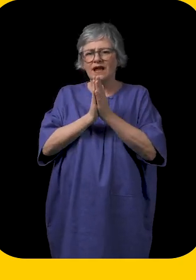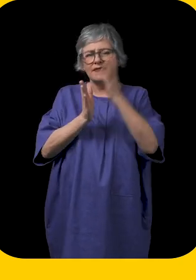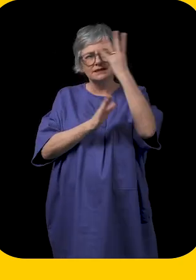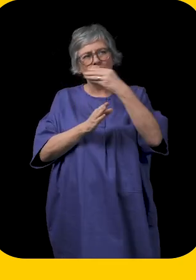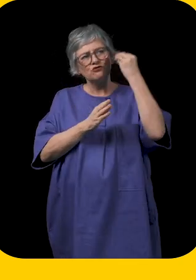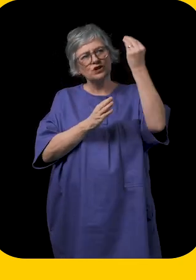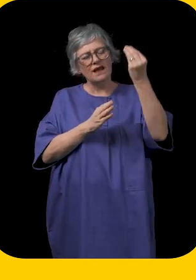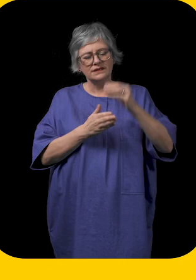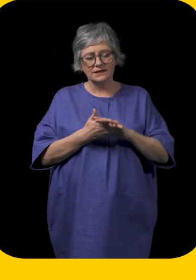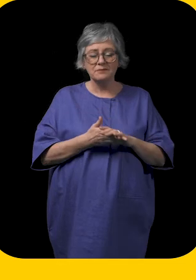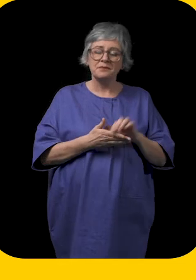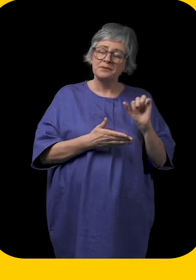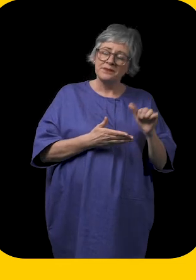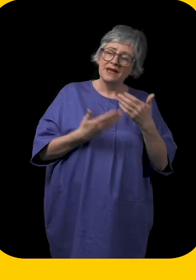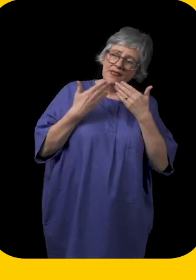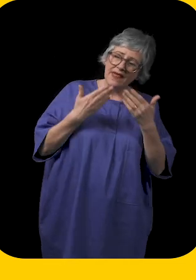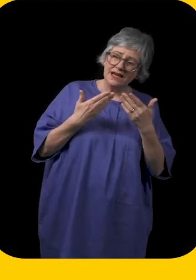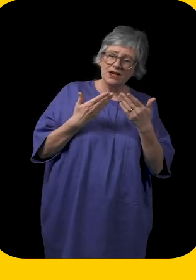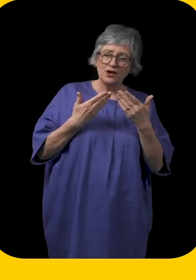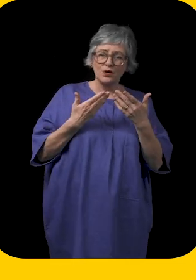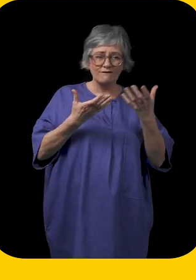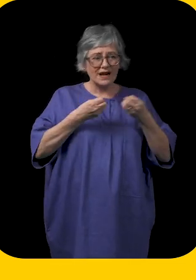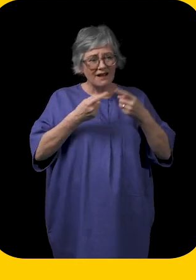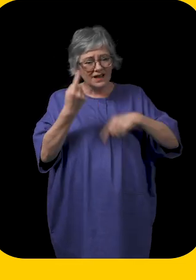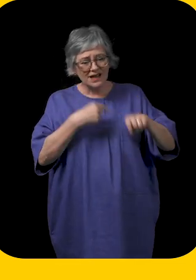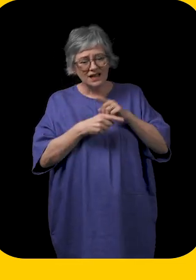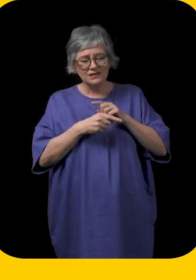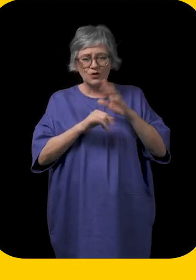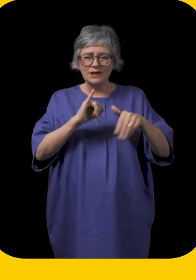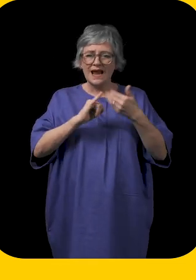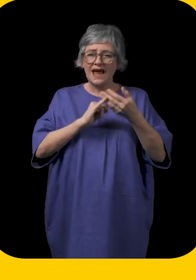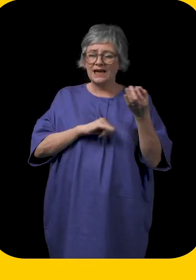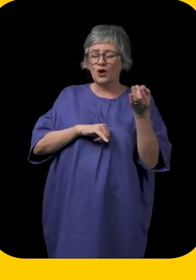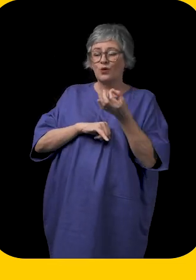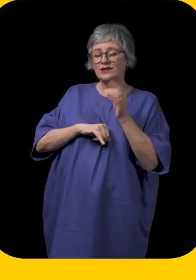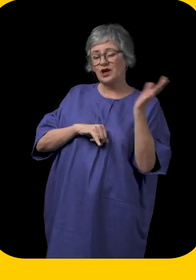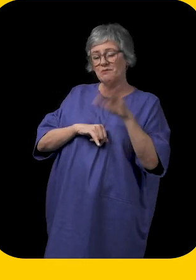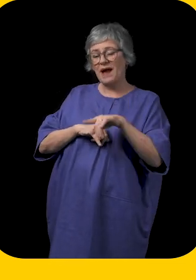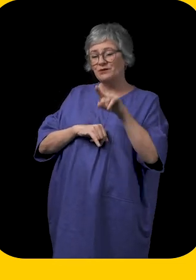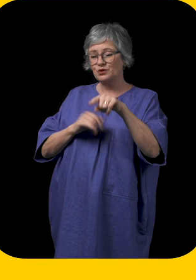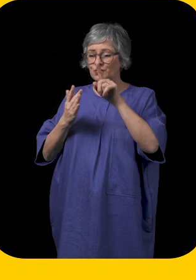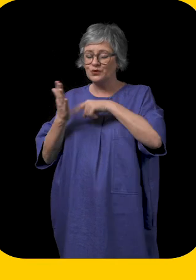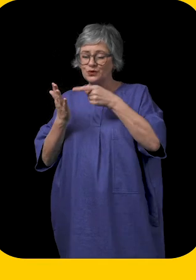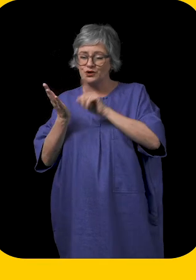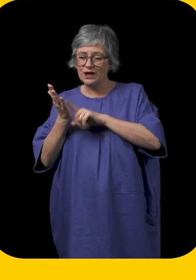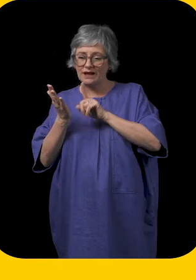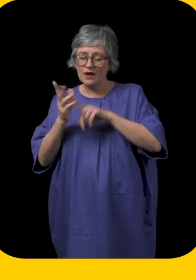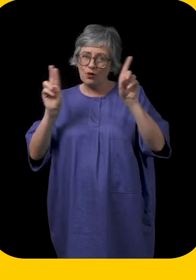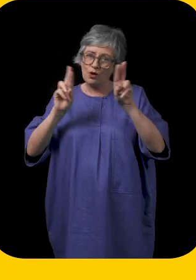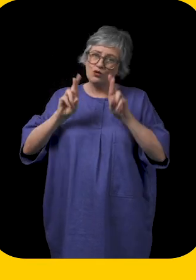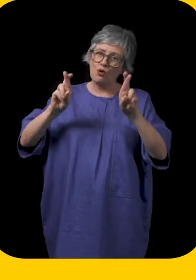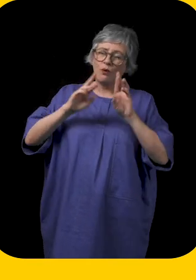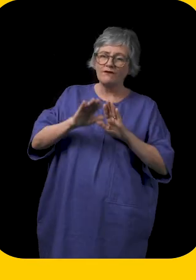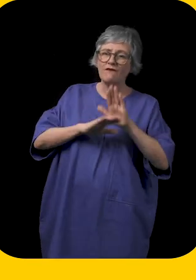opportunity to you know, speak about faith and spirituality. Yeah. Yeah, and thank you so much for having us. And I almost feel like we should